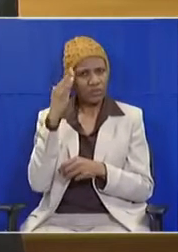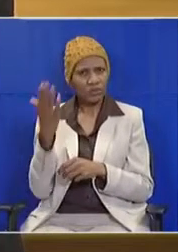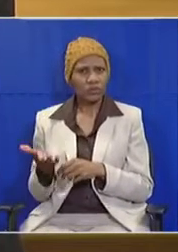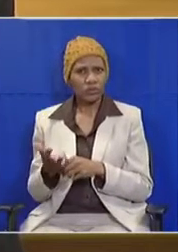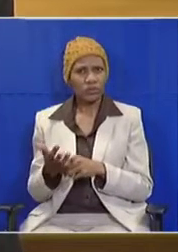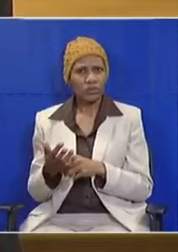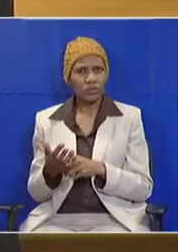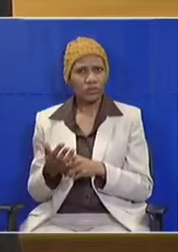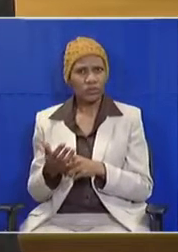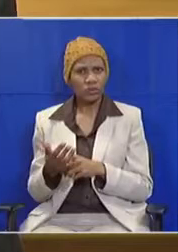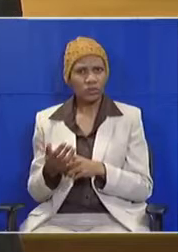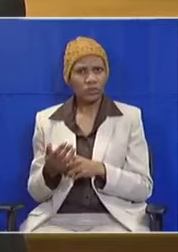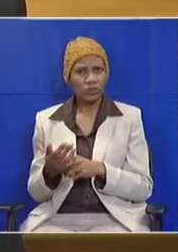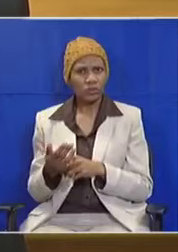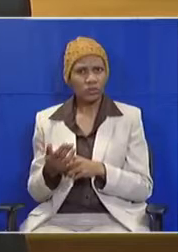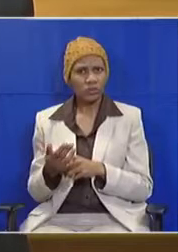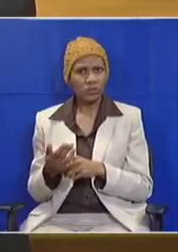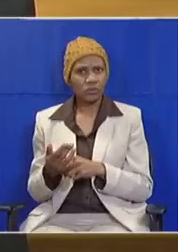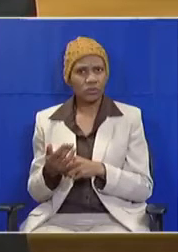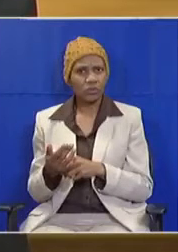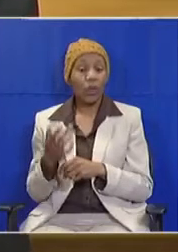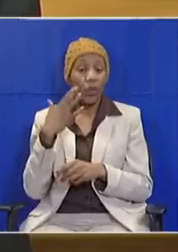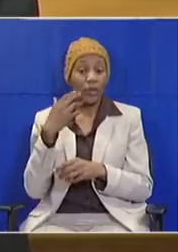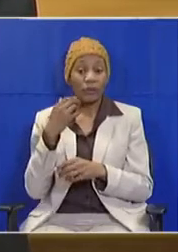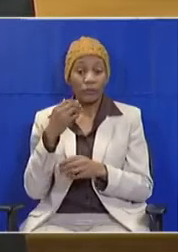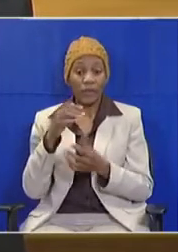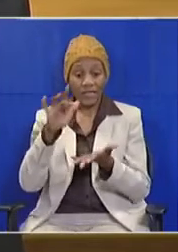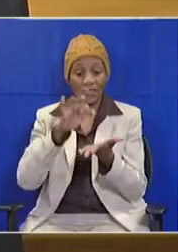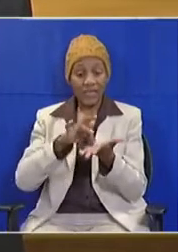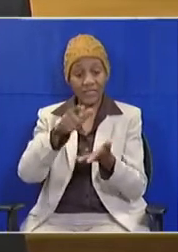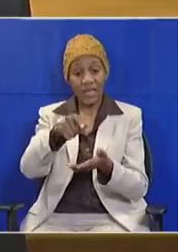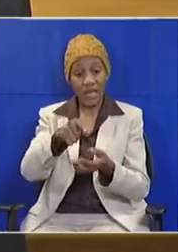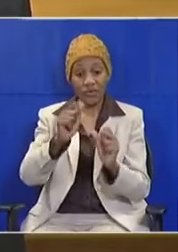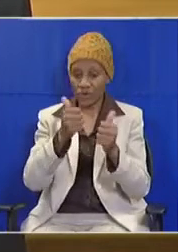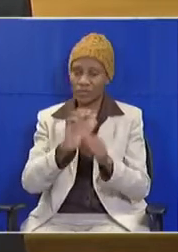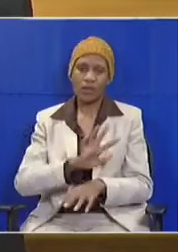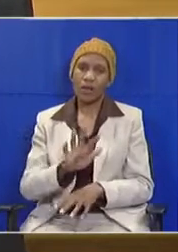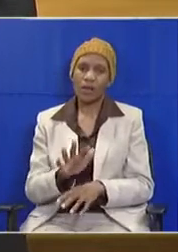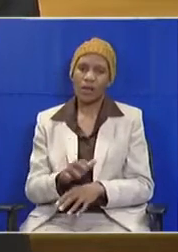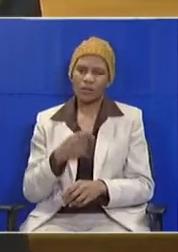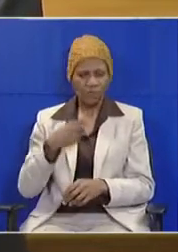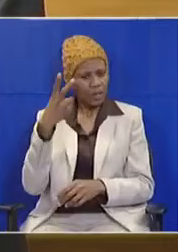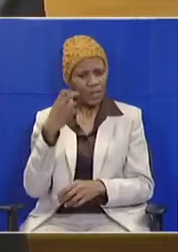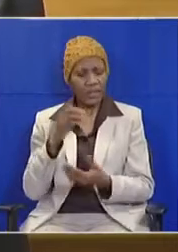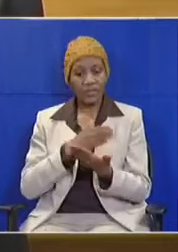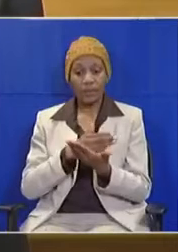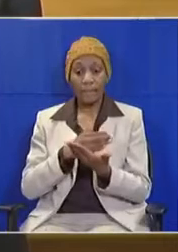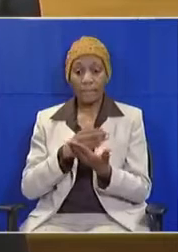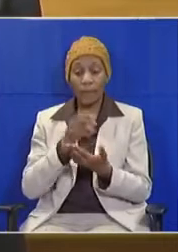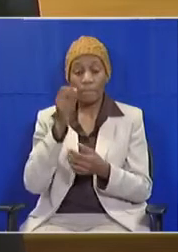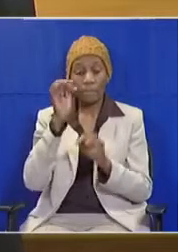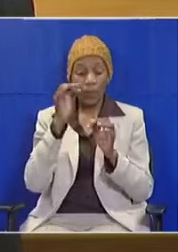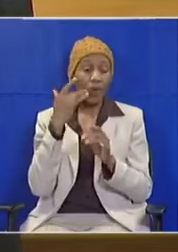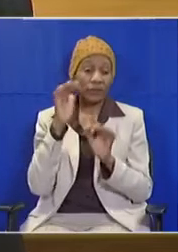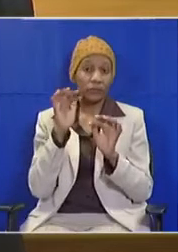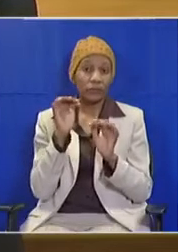into the detail of when they say a site is not ready, because they indicated that most of the applicants, when they go into, they